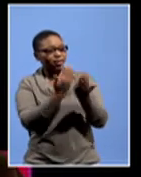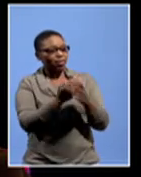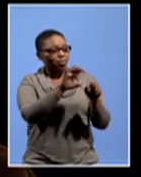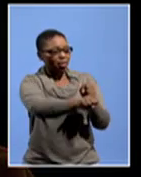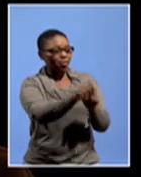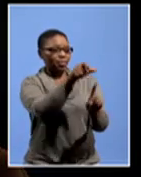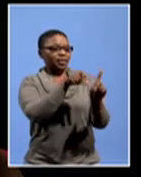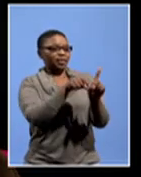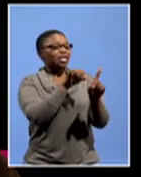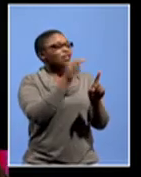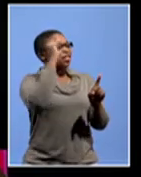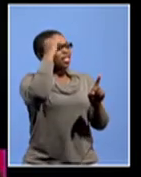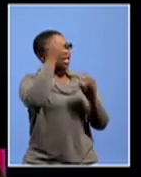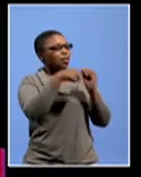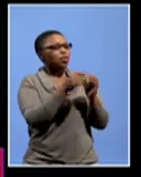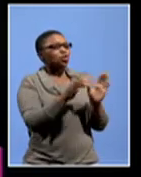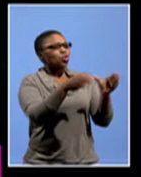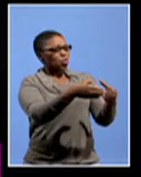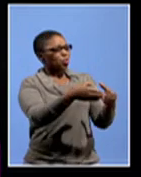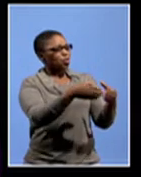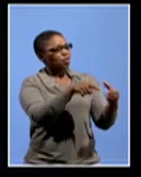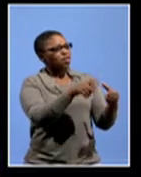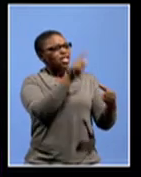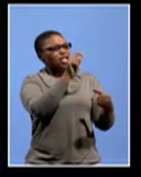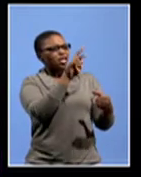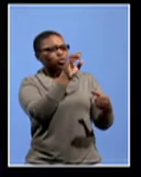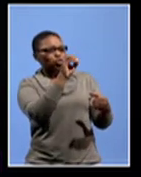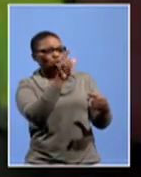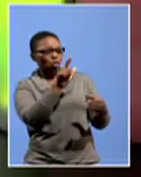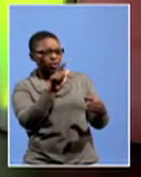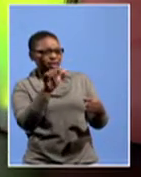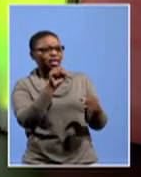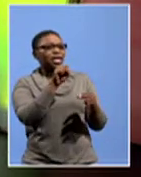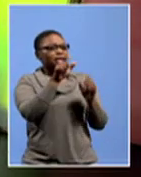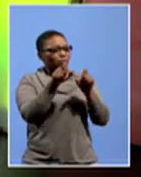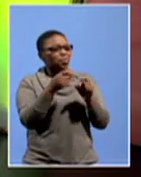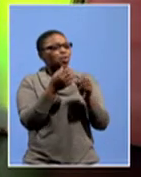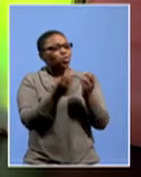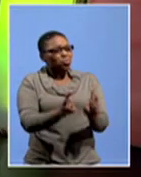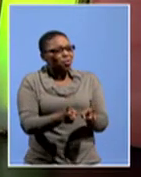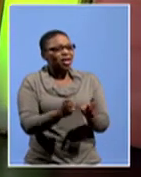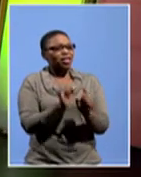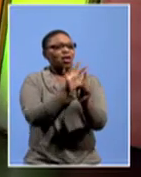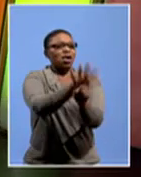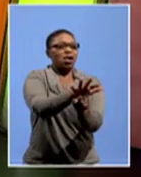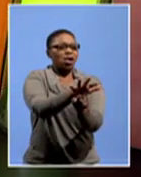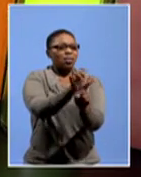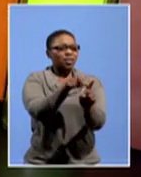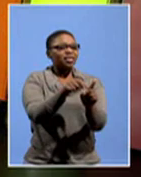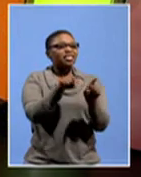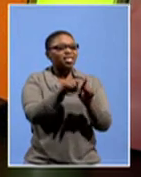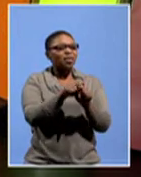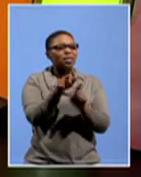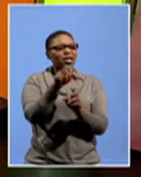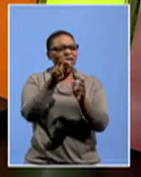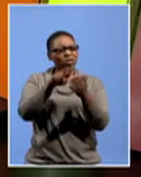think about a group of trolls, you know, they're a group of people that like to attack someone. So journalists frequently and senior